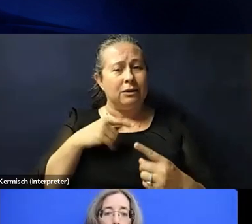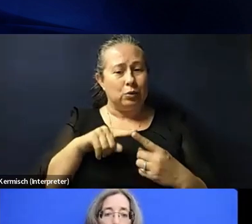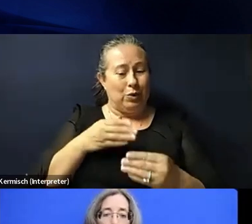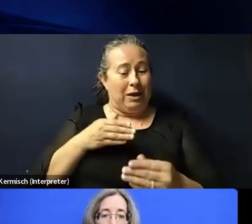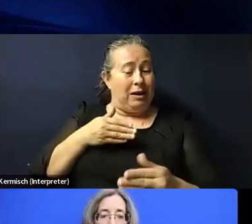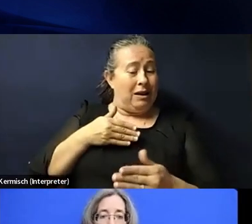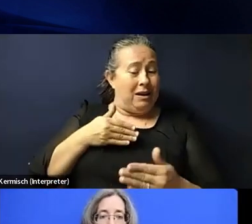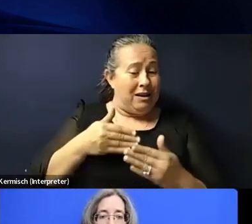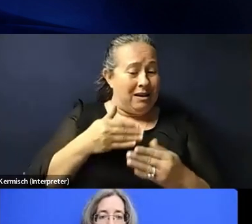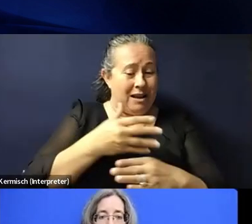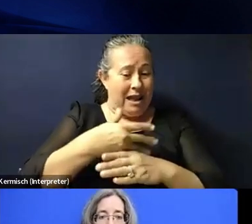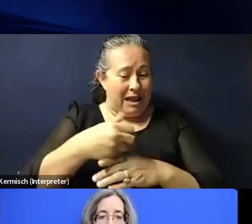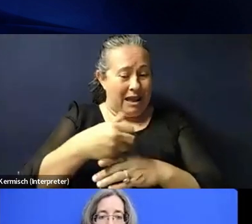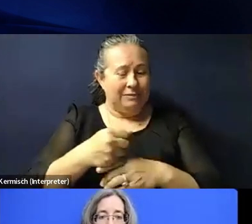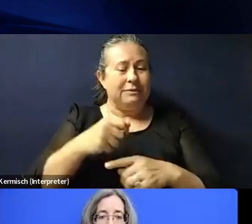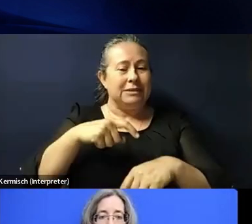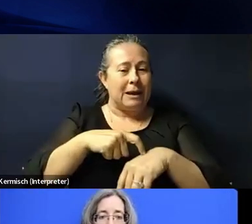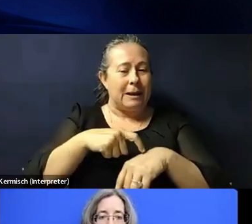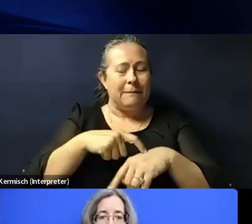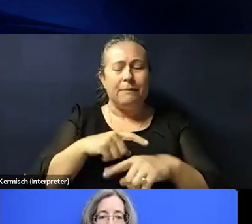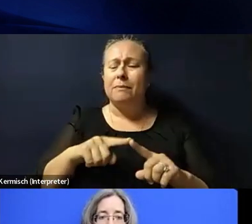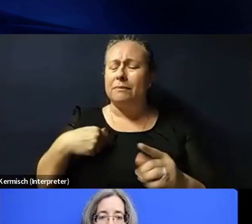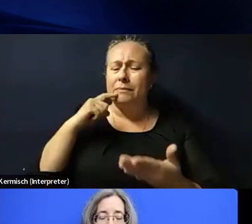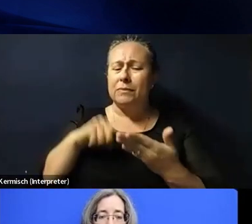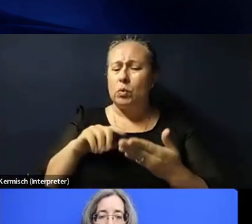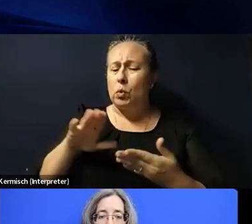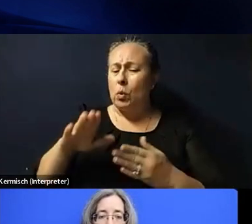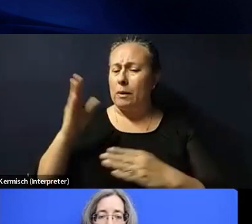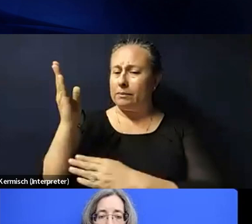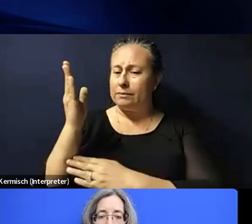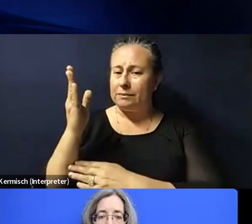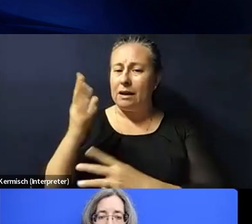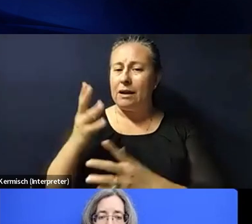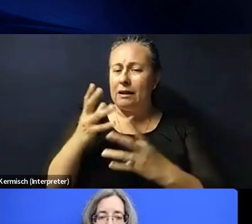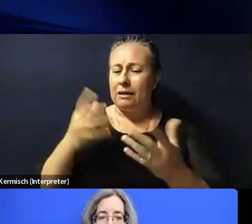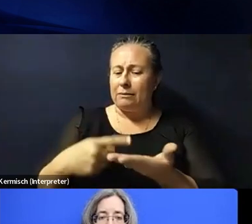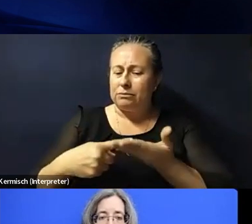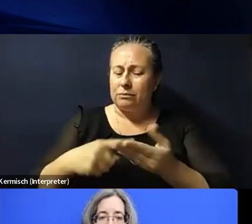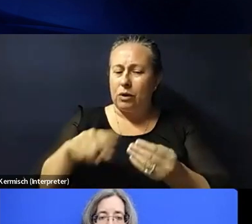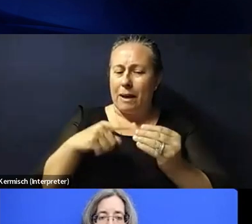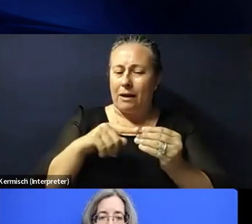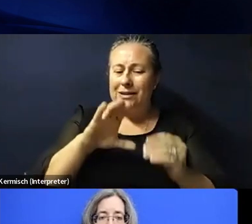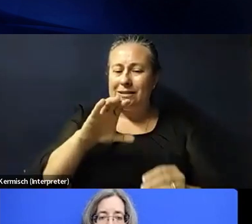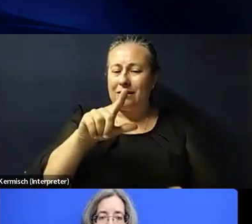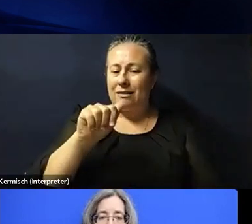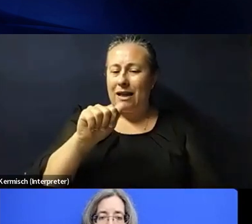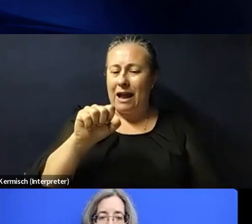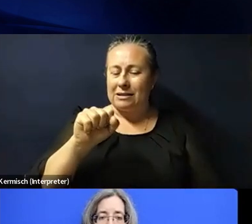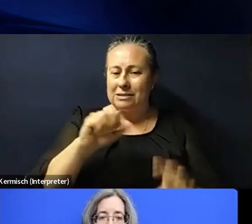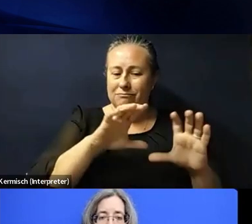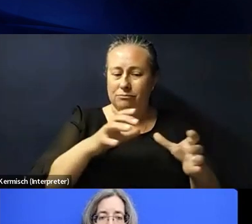we're about at time, is I was noticing in your presentation a lot of discussion of class. And I'm just